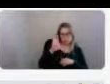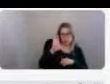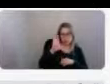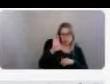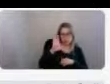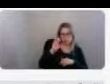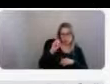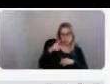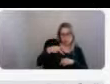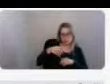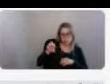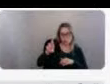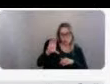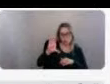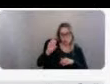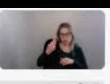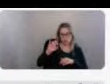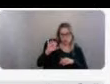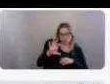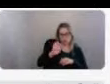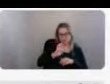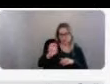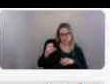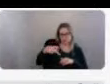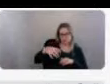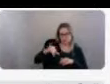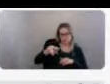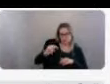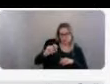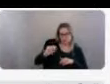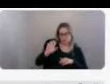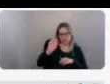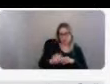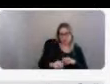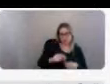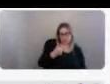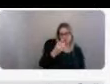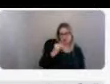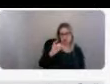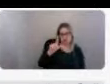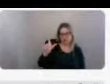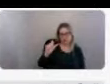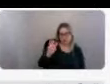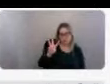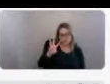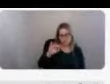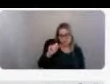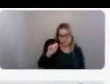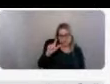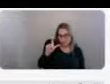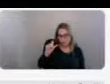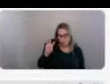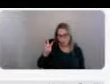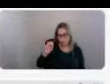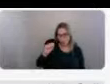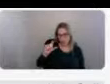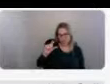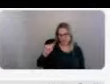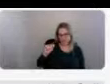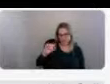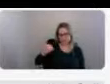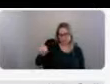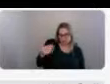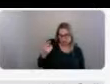eastern pinal county in southern gila county with winslow and st john's on interstate